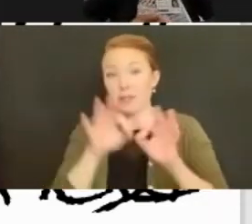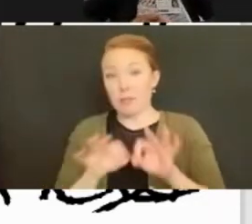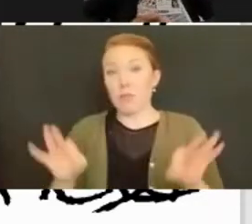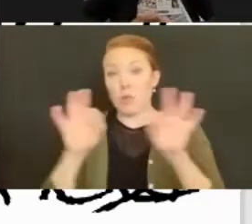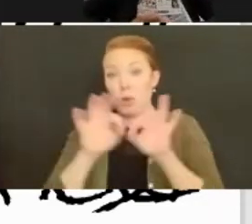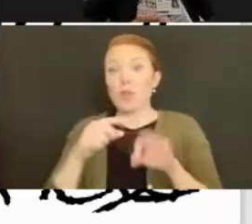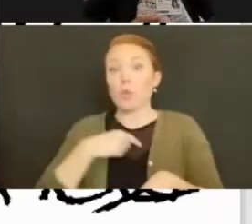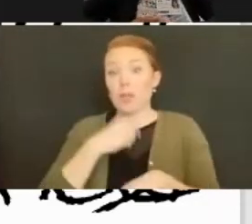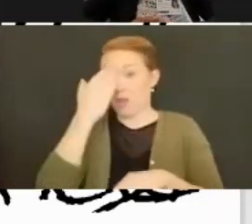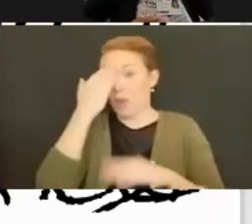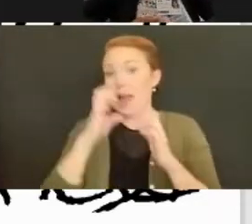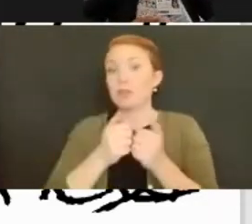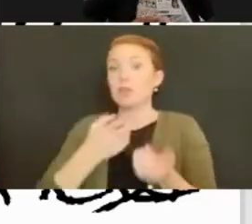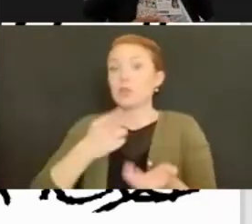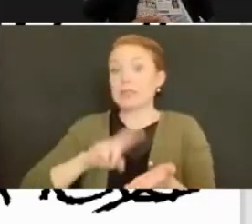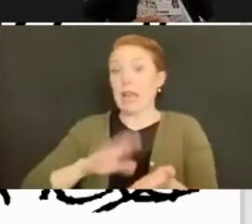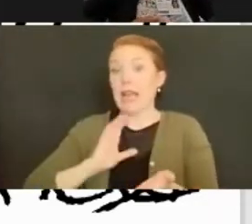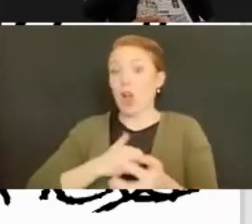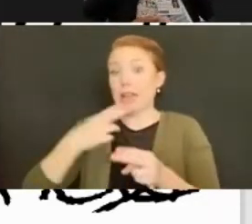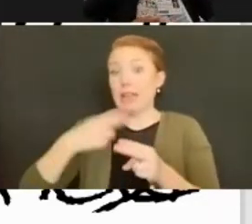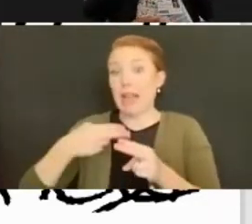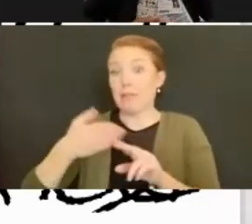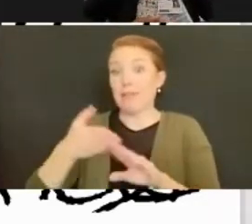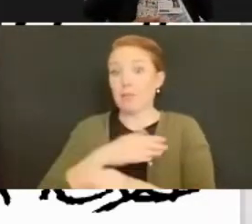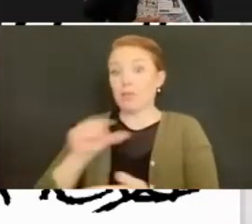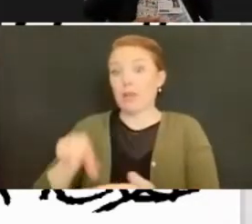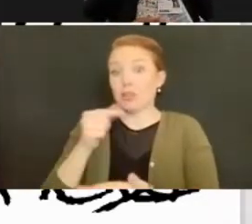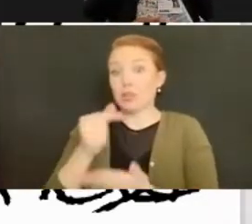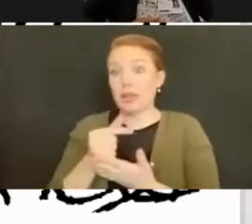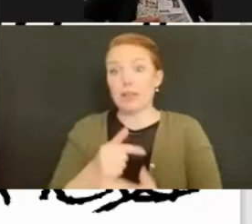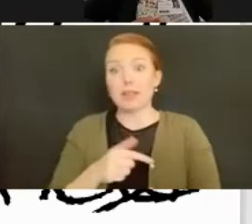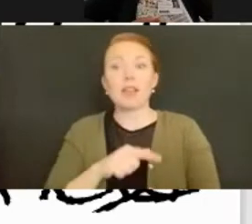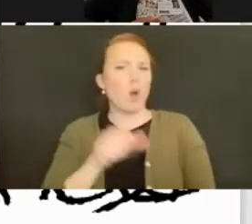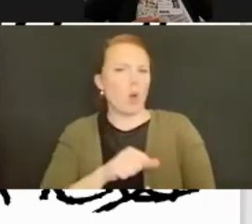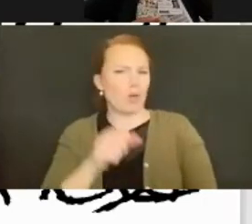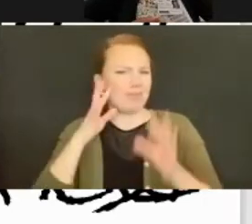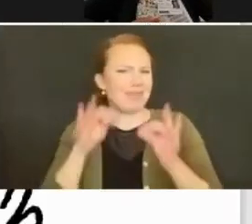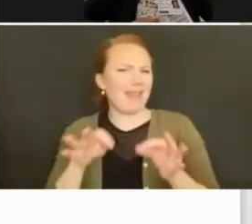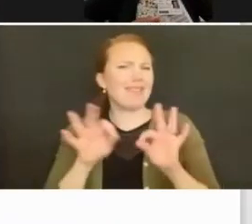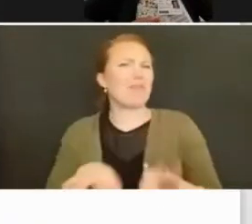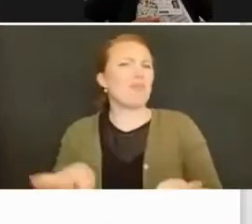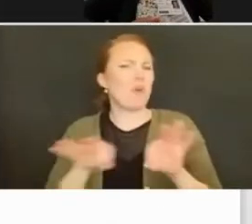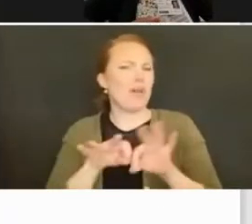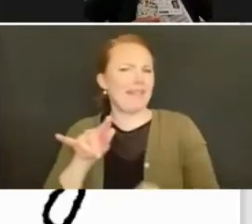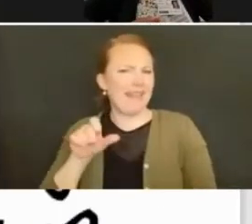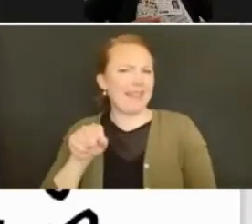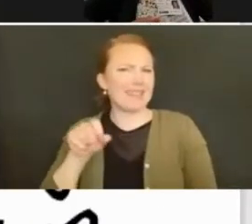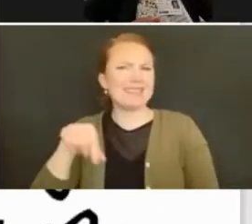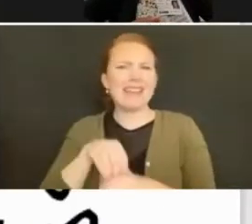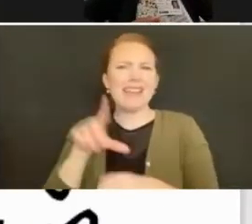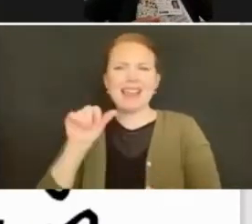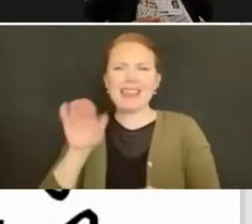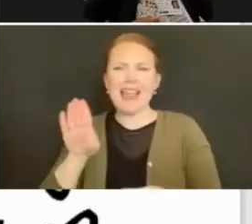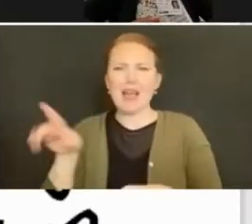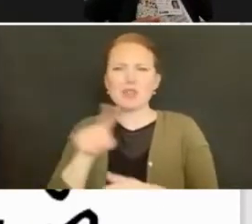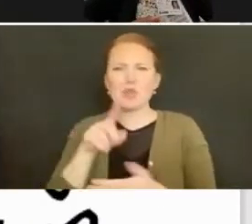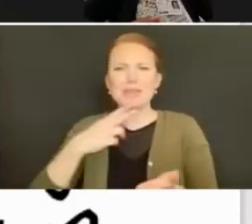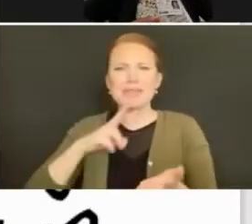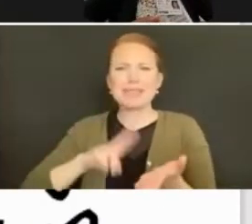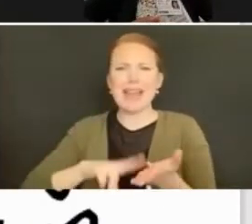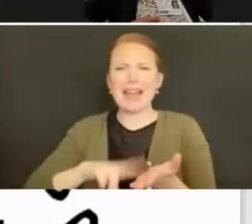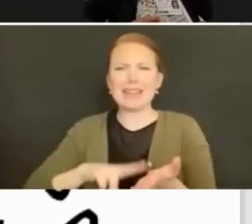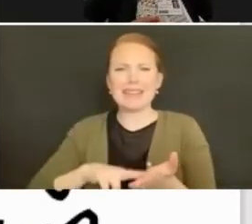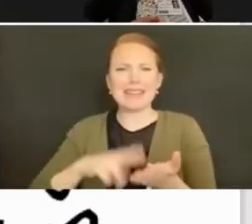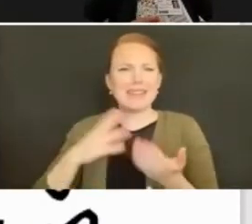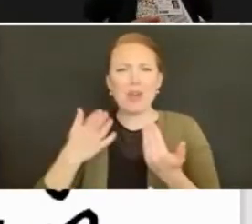how to sign our name before we graduate? It is definitely important because in a lab, you are signing almost